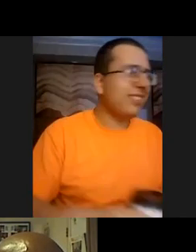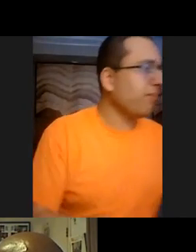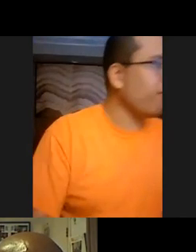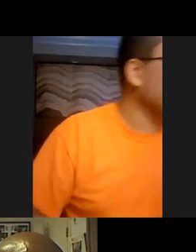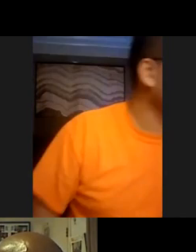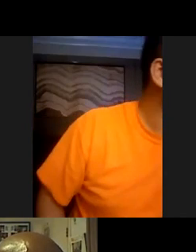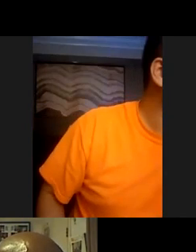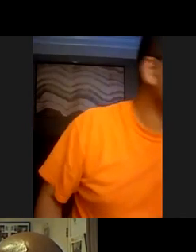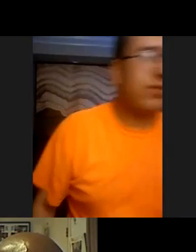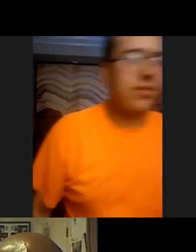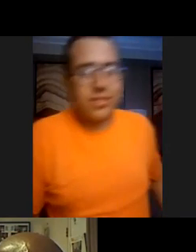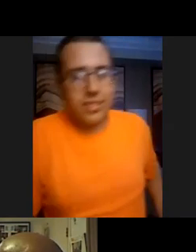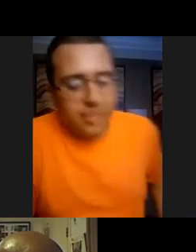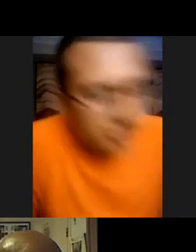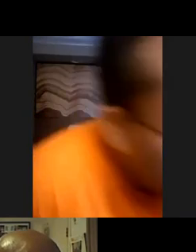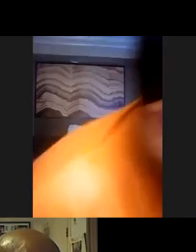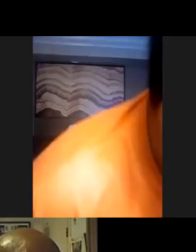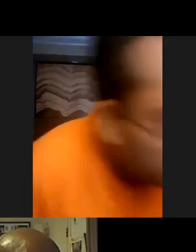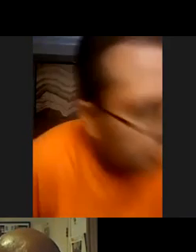Kool-Aid. Let's open up